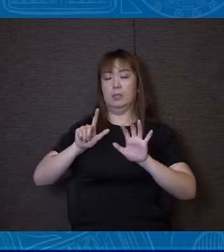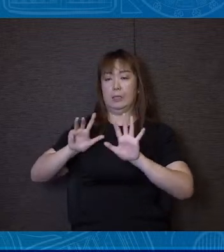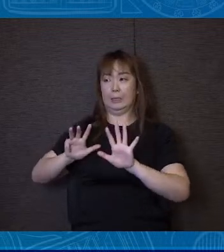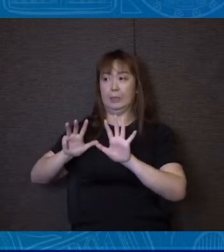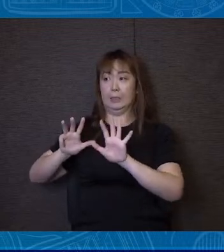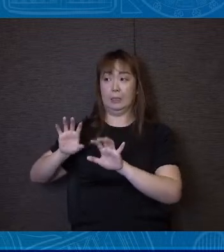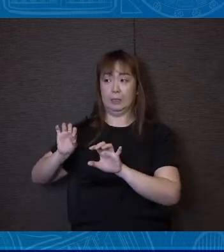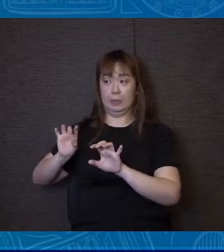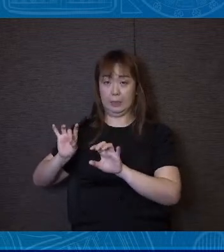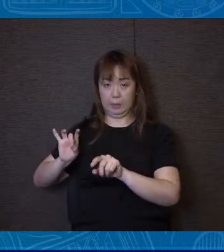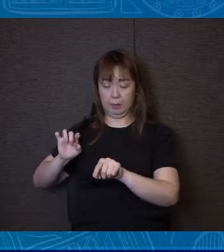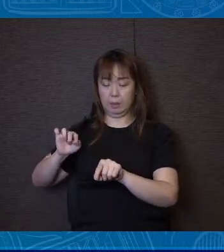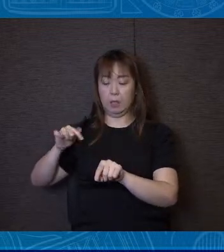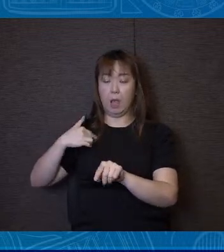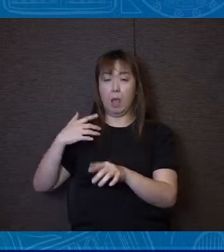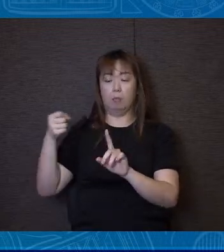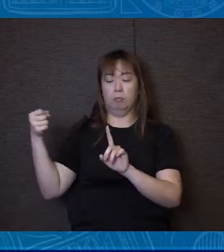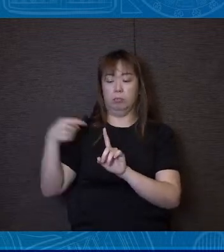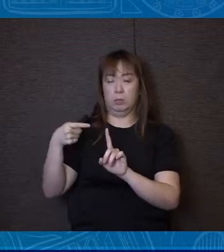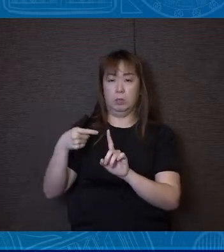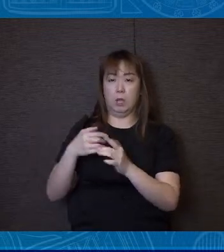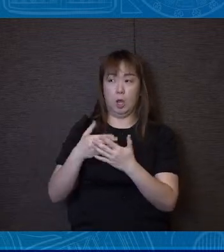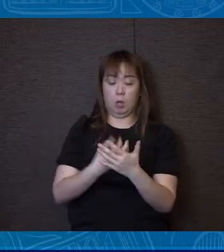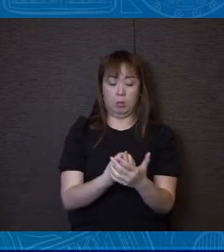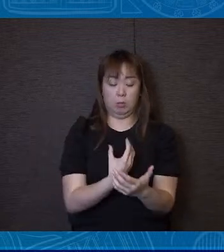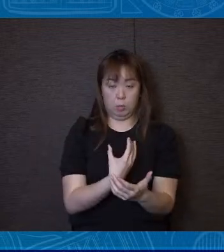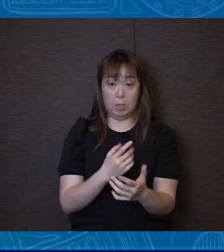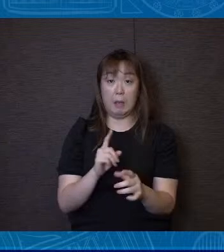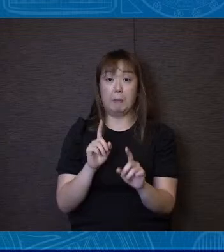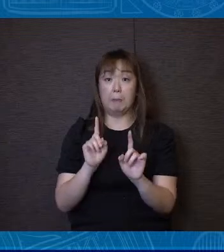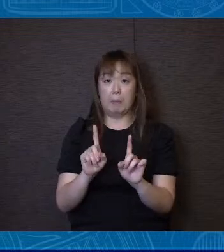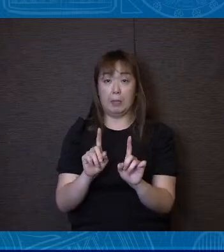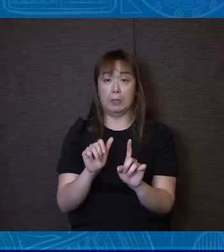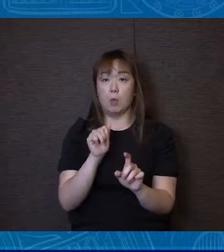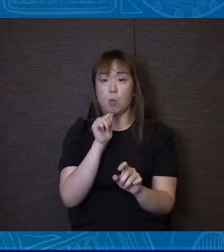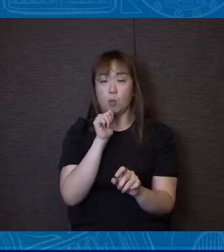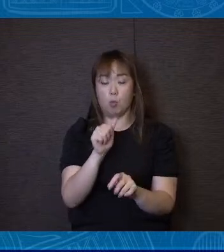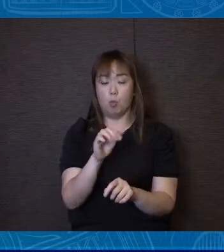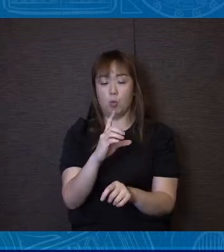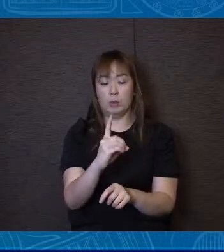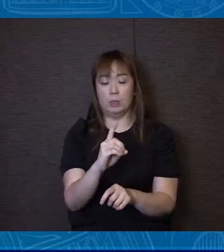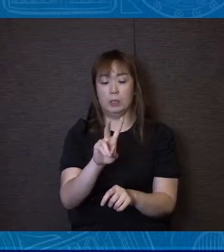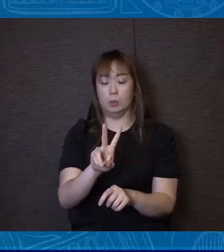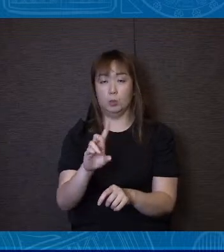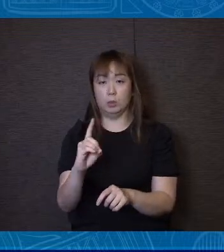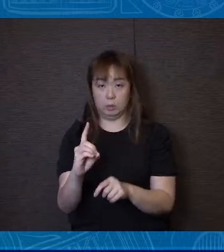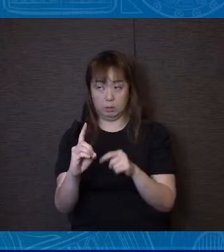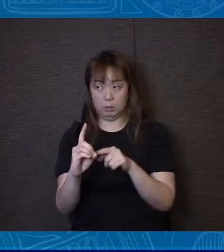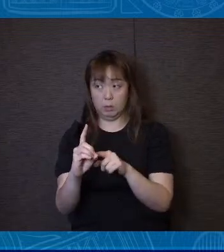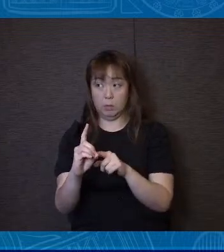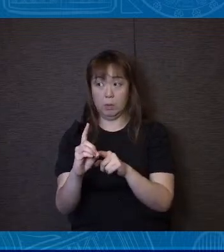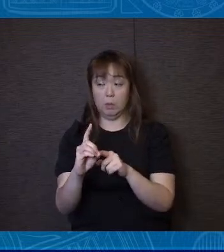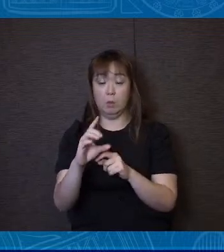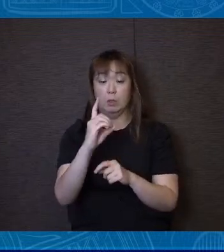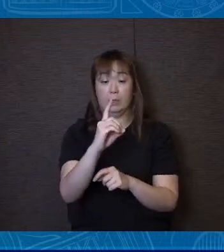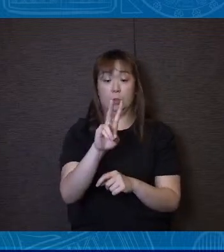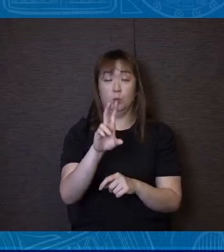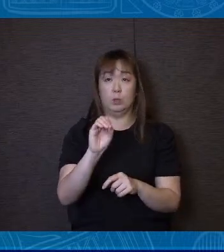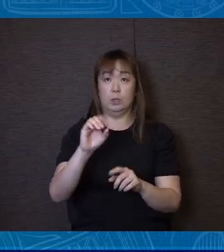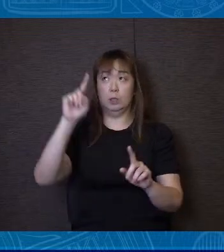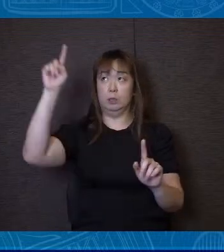get alert messages. Except it's not D2D, because D2D uses your standard